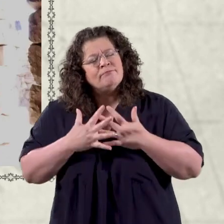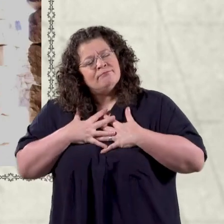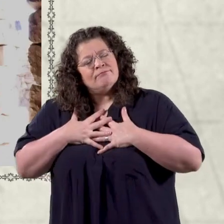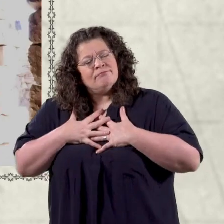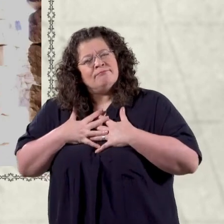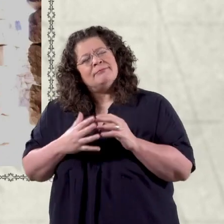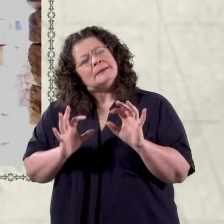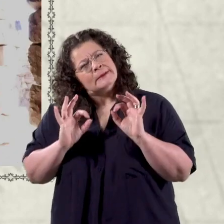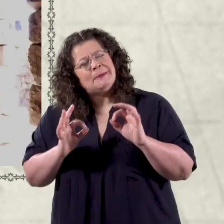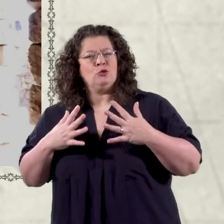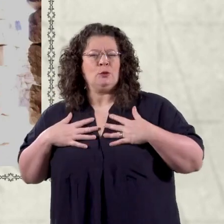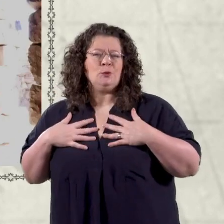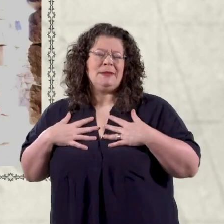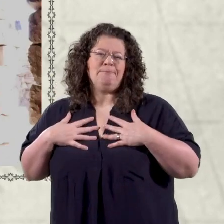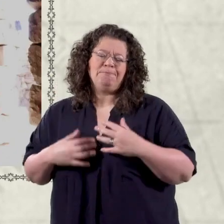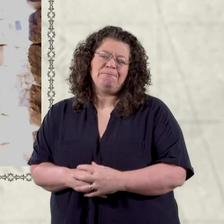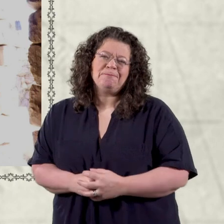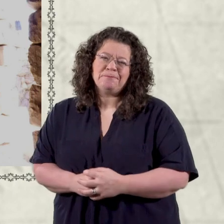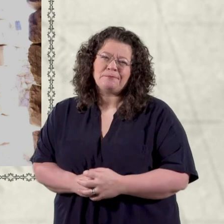means something very special to me.